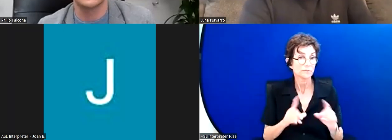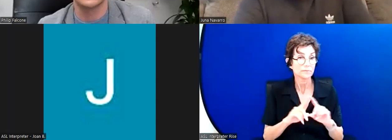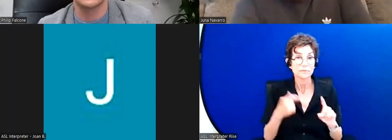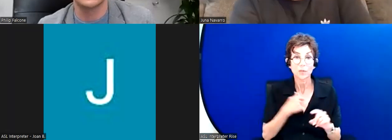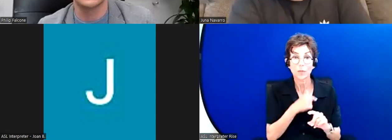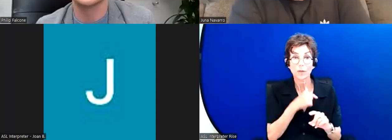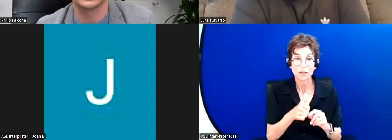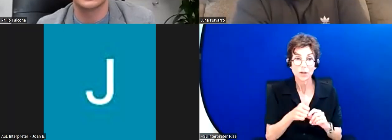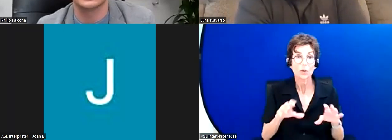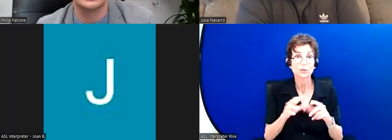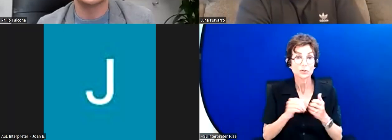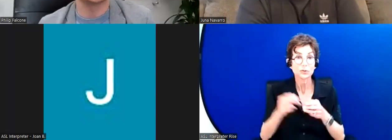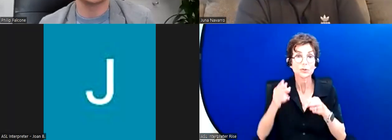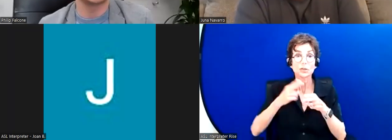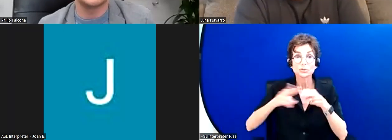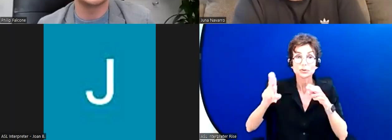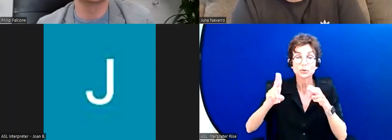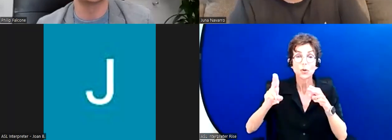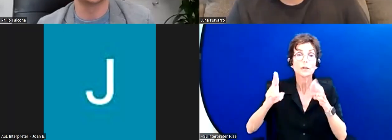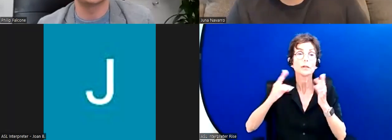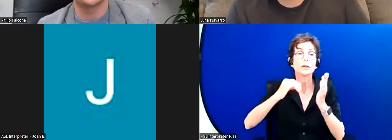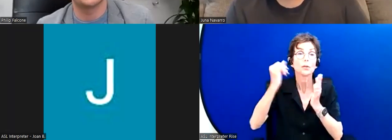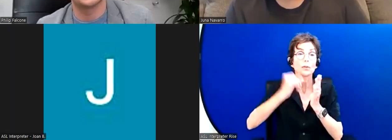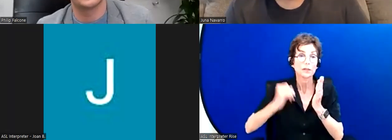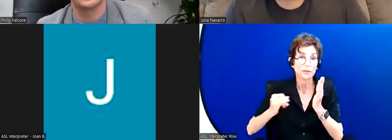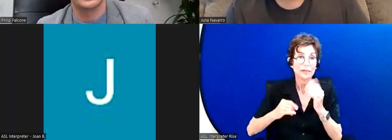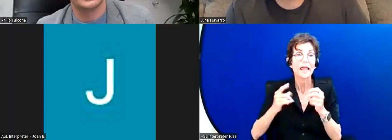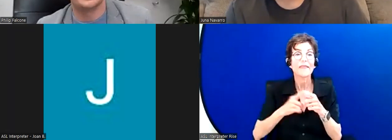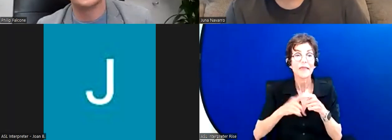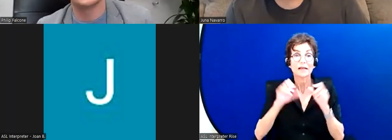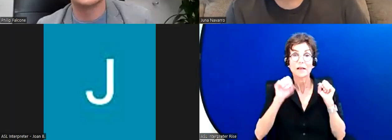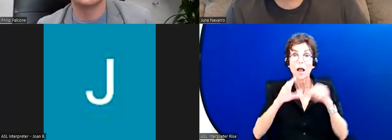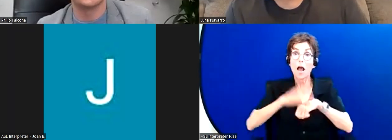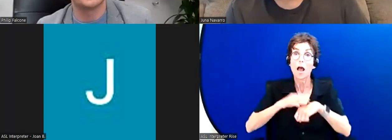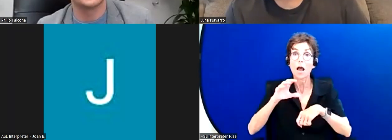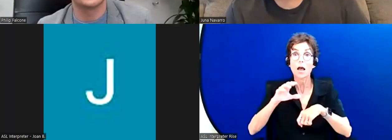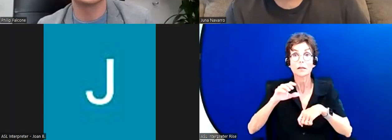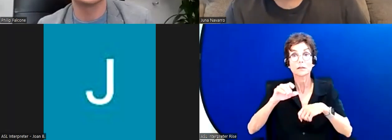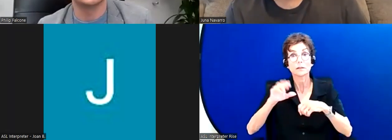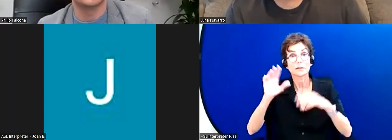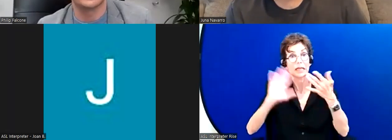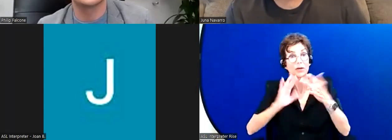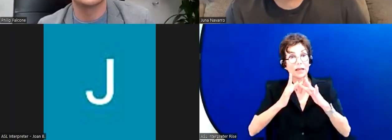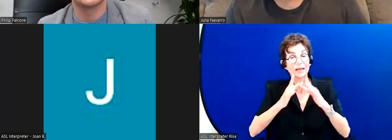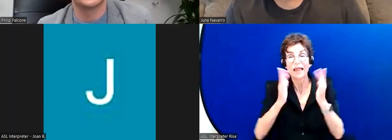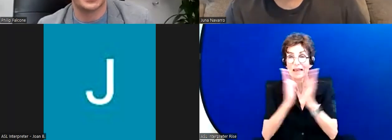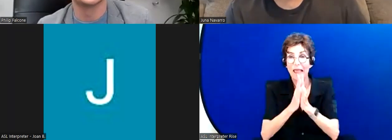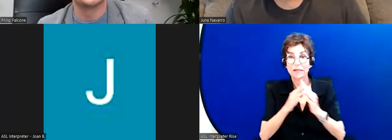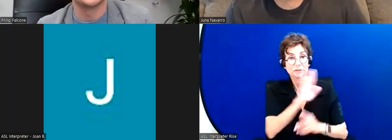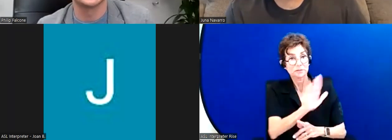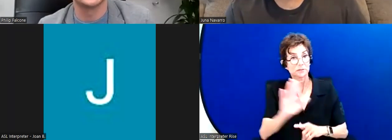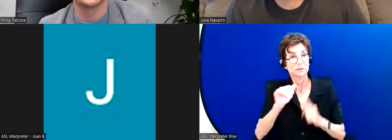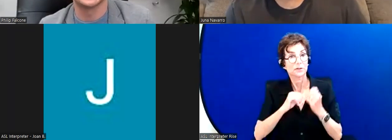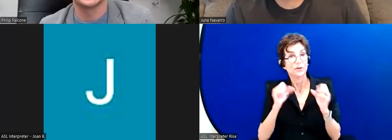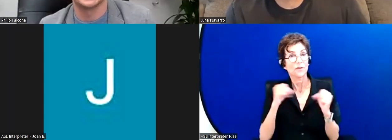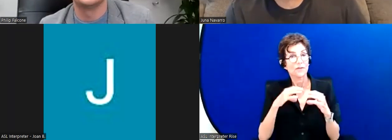rendering on social media and ask for feedback, at least not through Beautify Riverside, we don't. It really becomes a very challenging process